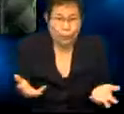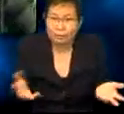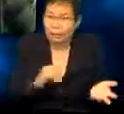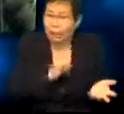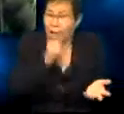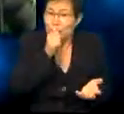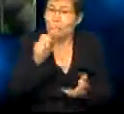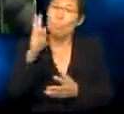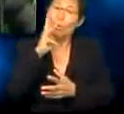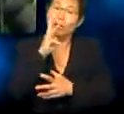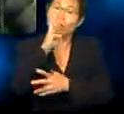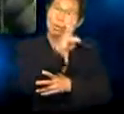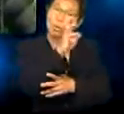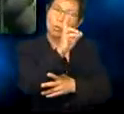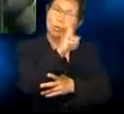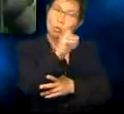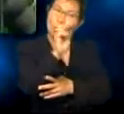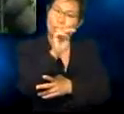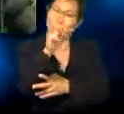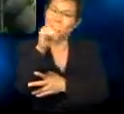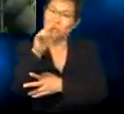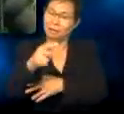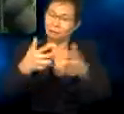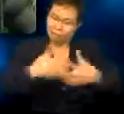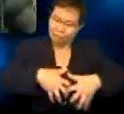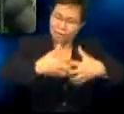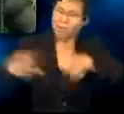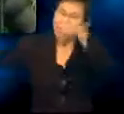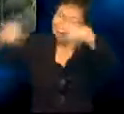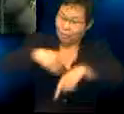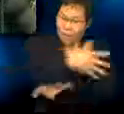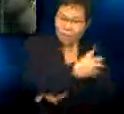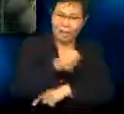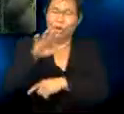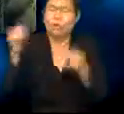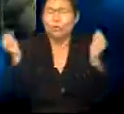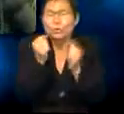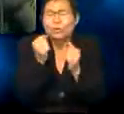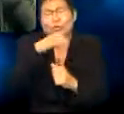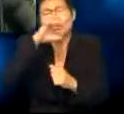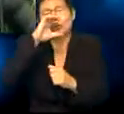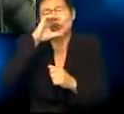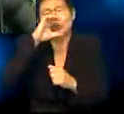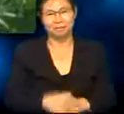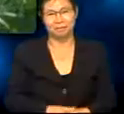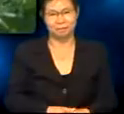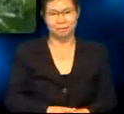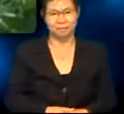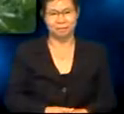Well, I'm a water vending machine. Come over and get your cold drink.